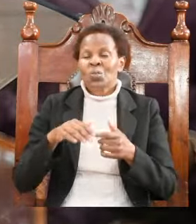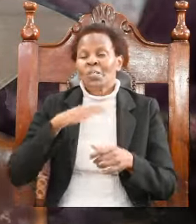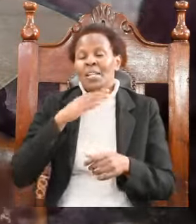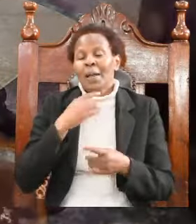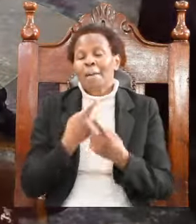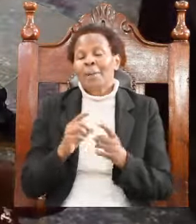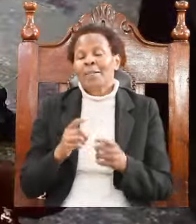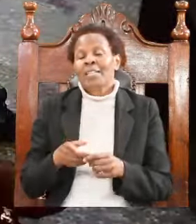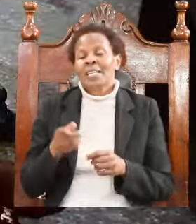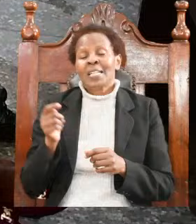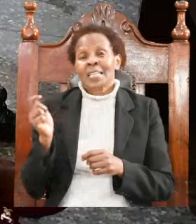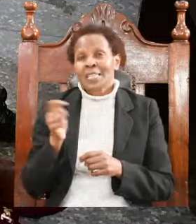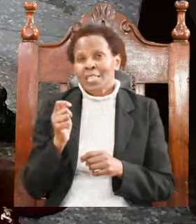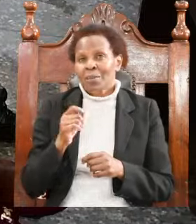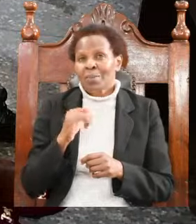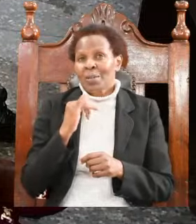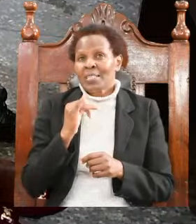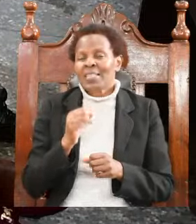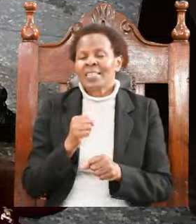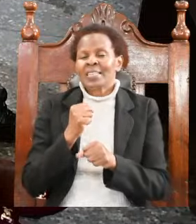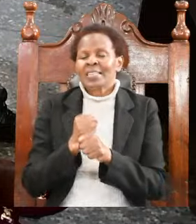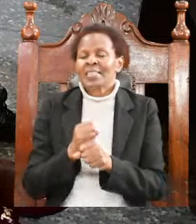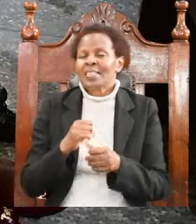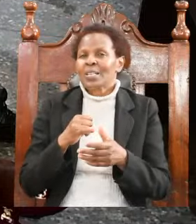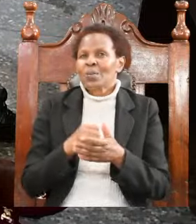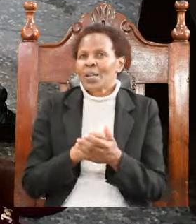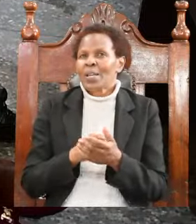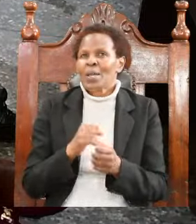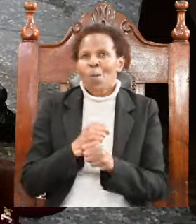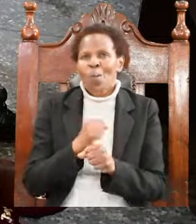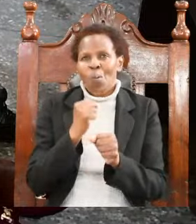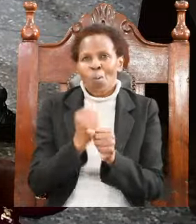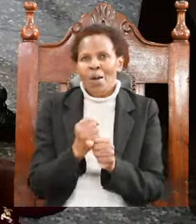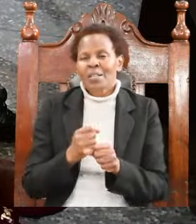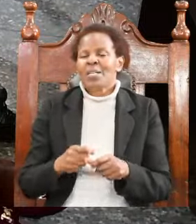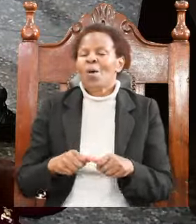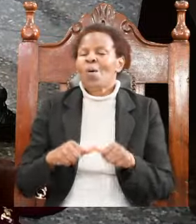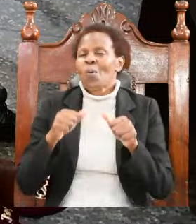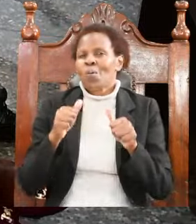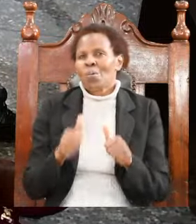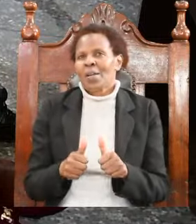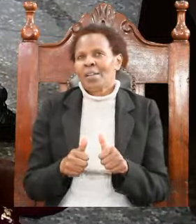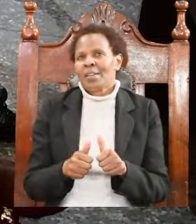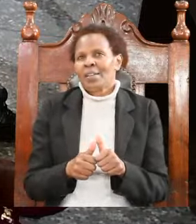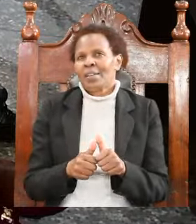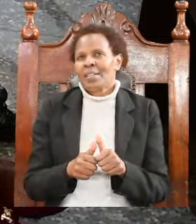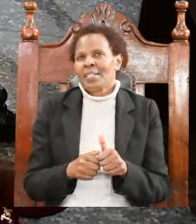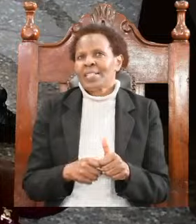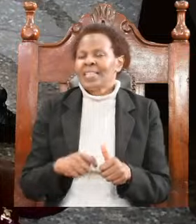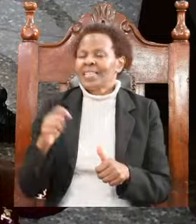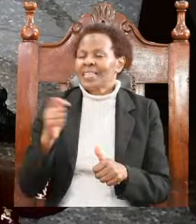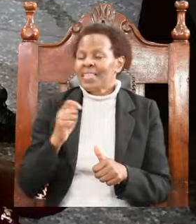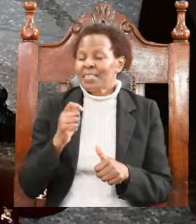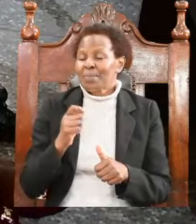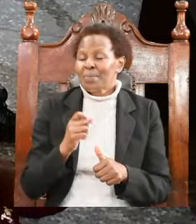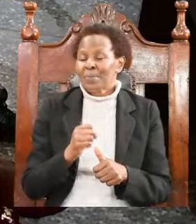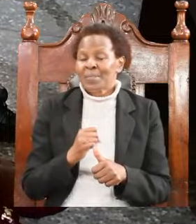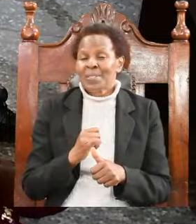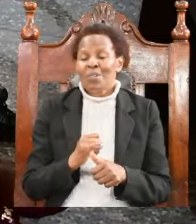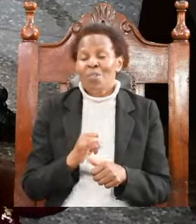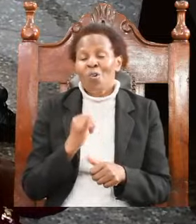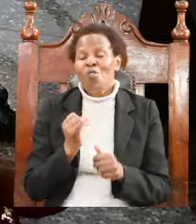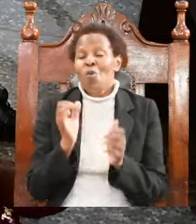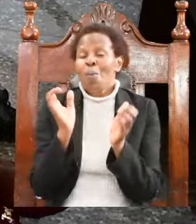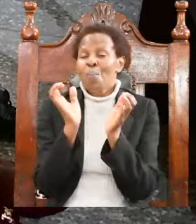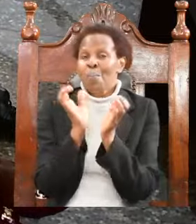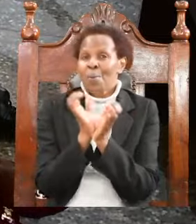is, I have fought a good fight. My testimony to you, Timothy, I'm not telling you as a person who has been